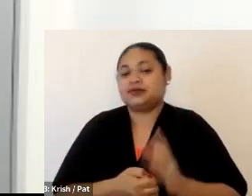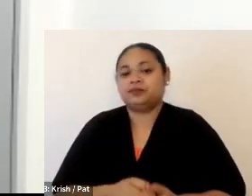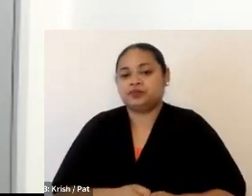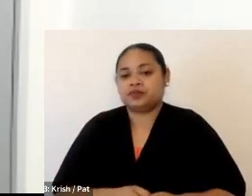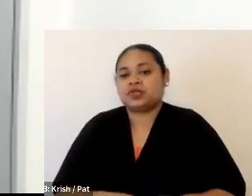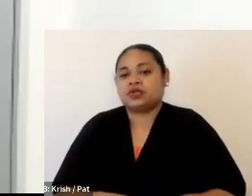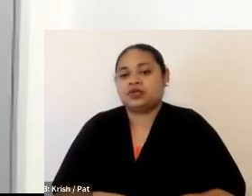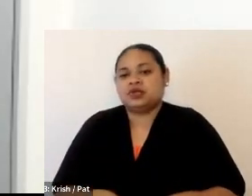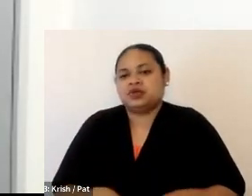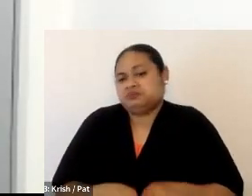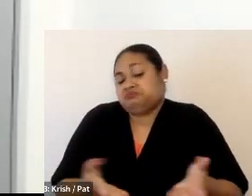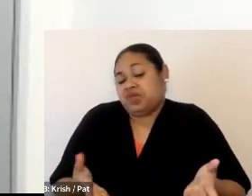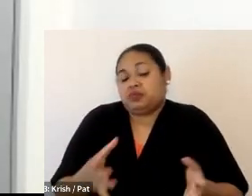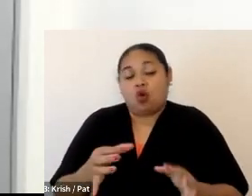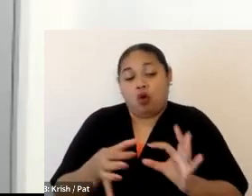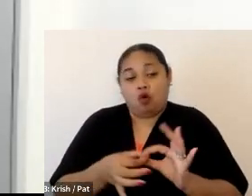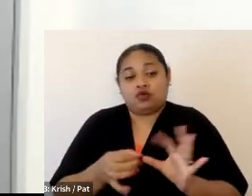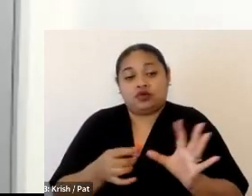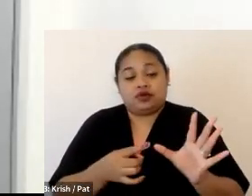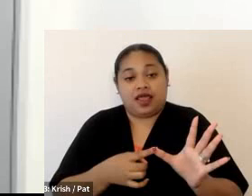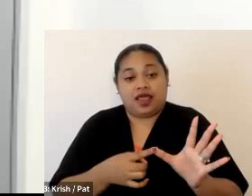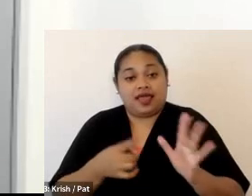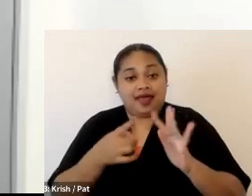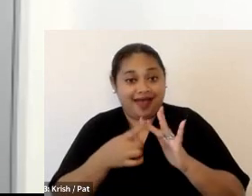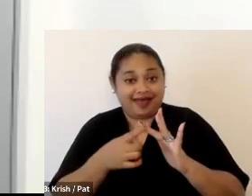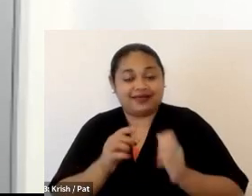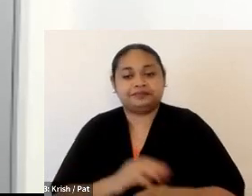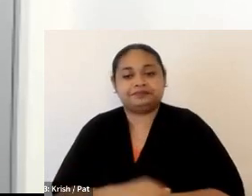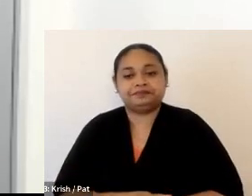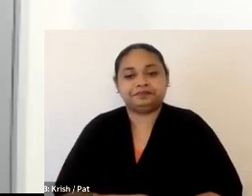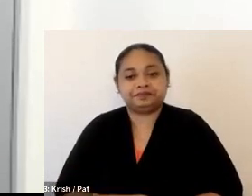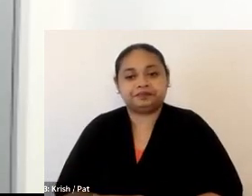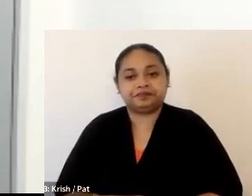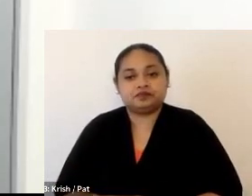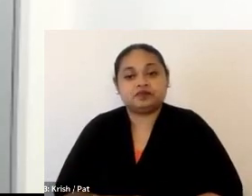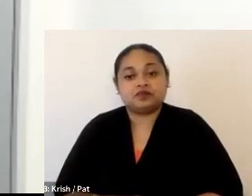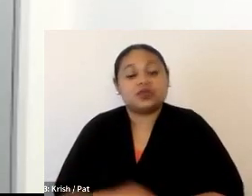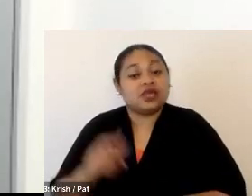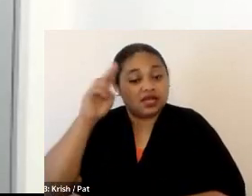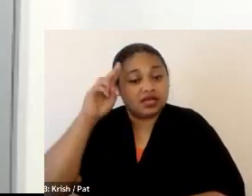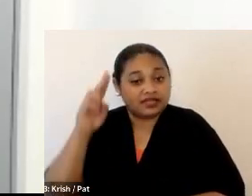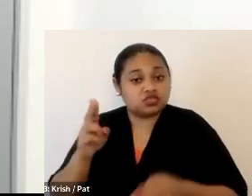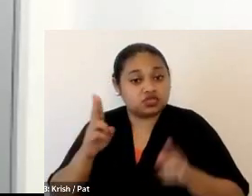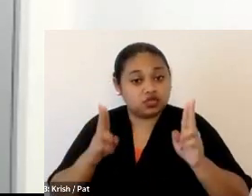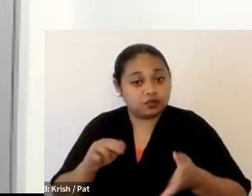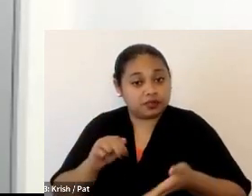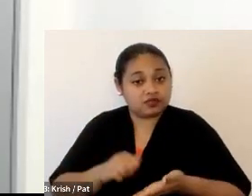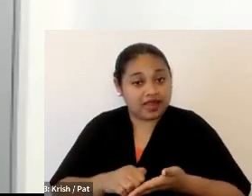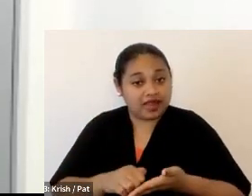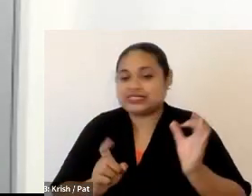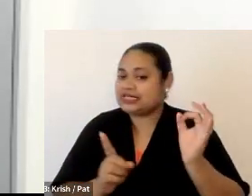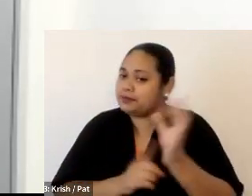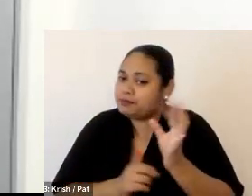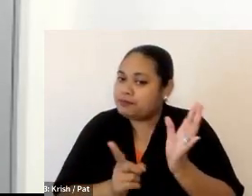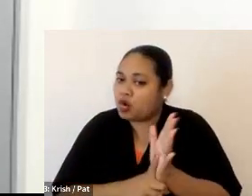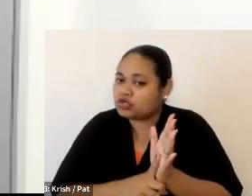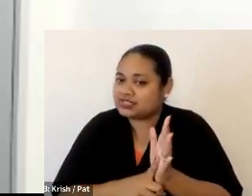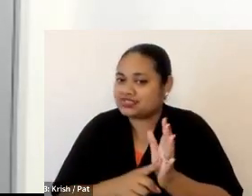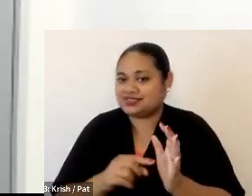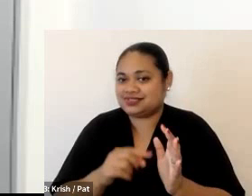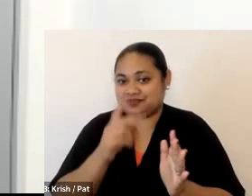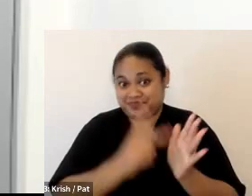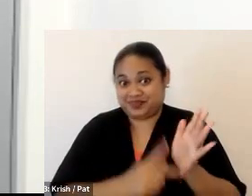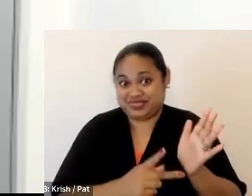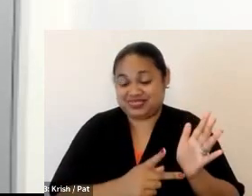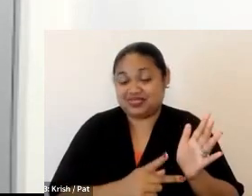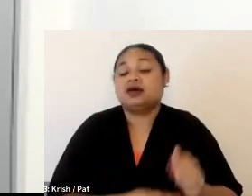to artificial intelligence. And national human rights institutions are an important piece of the puzzle here.